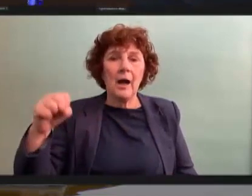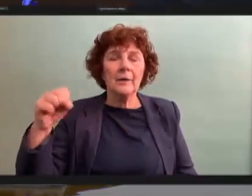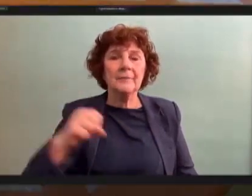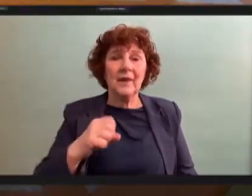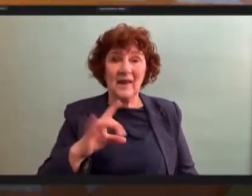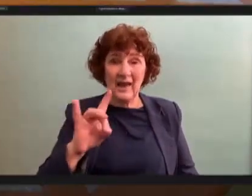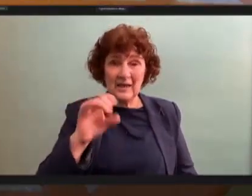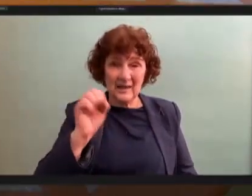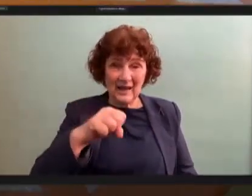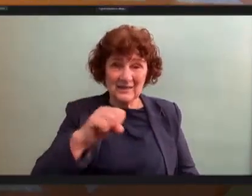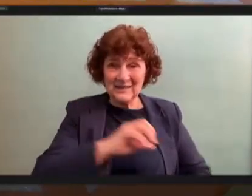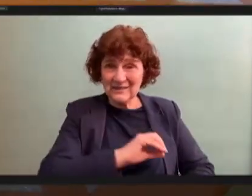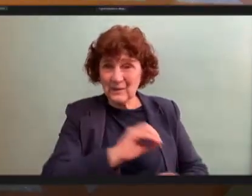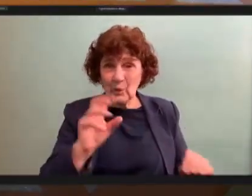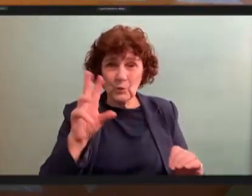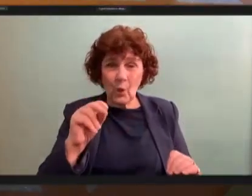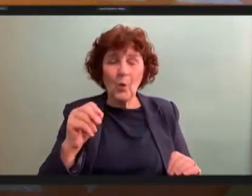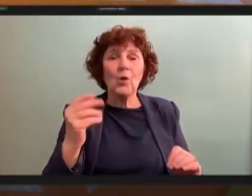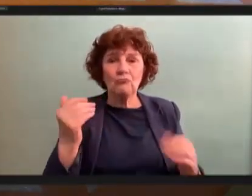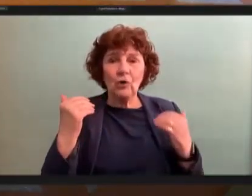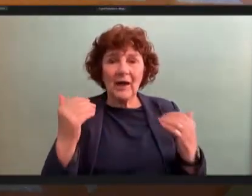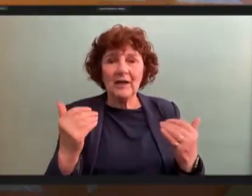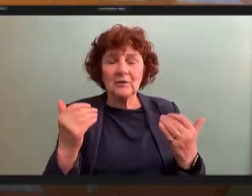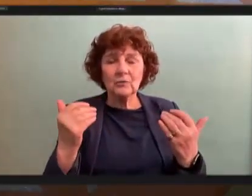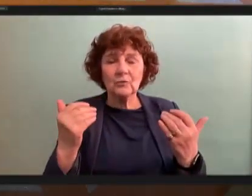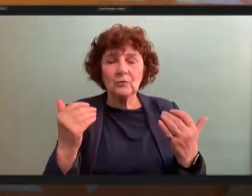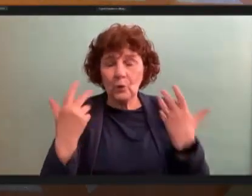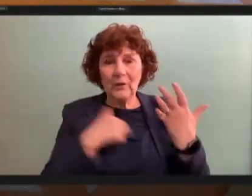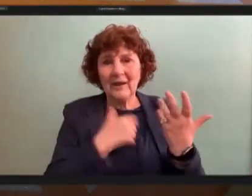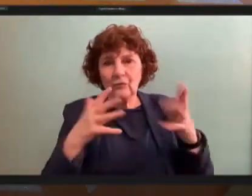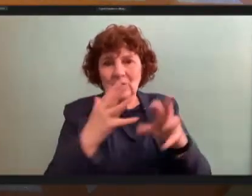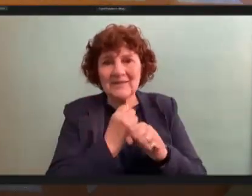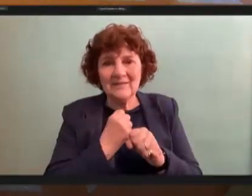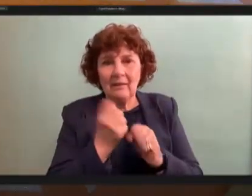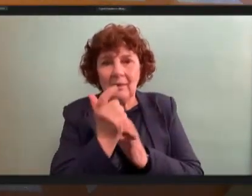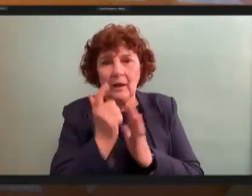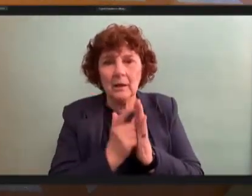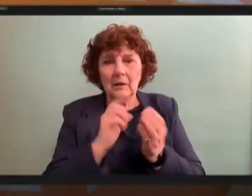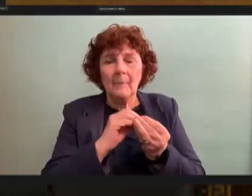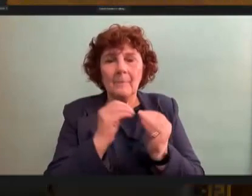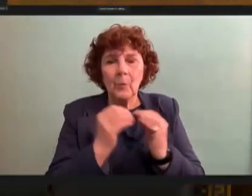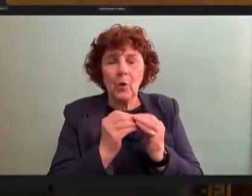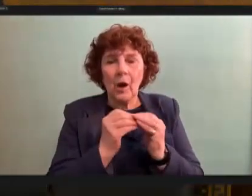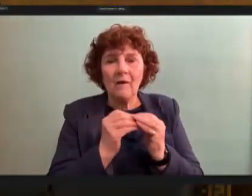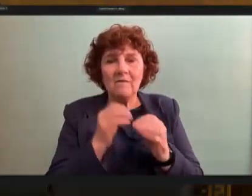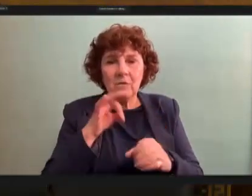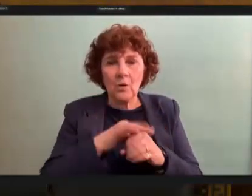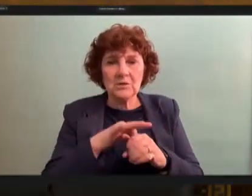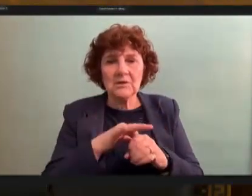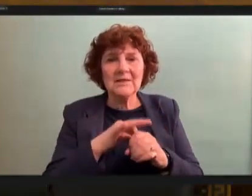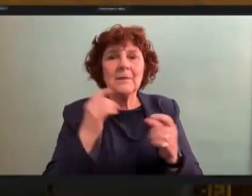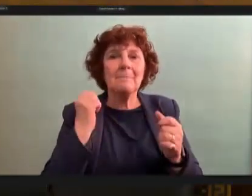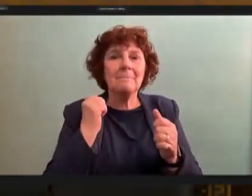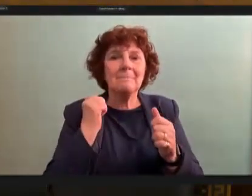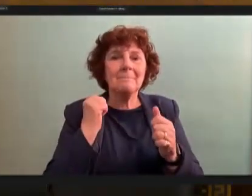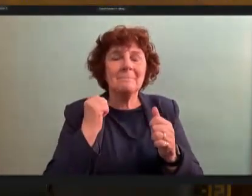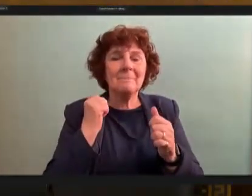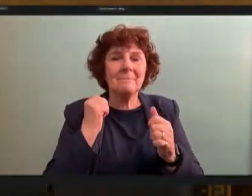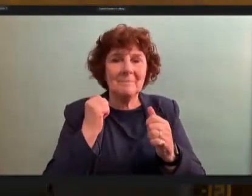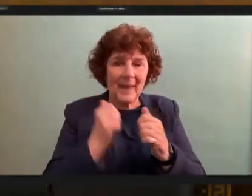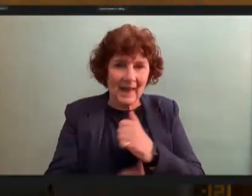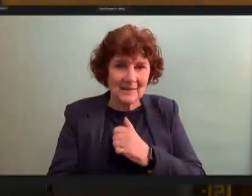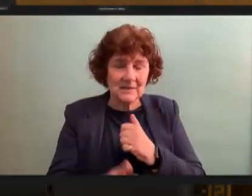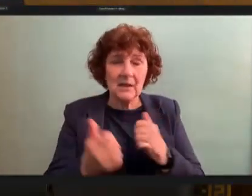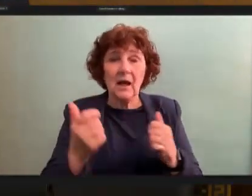0 noes. The bill, having received the legally required number of votes, is finally passed. I will do our announcements